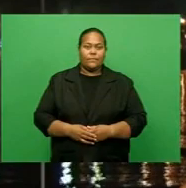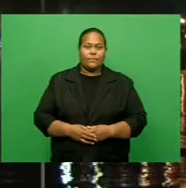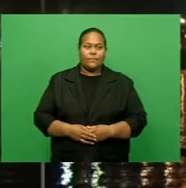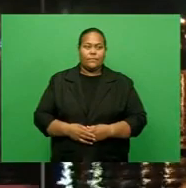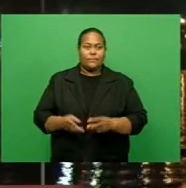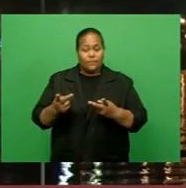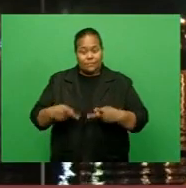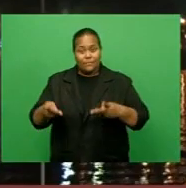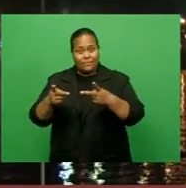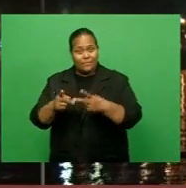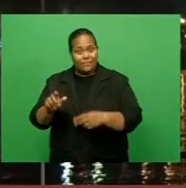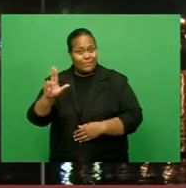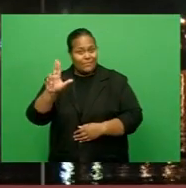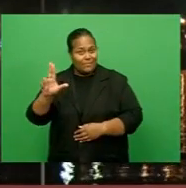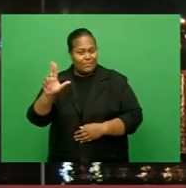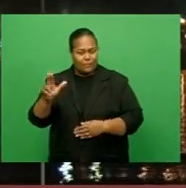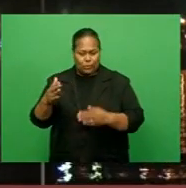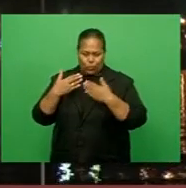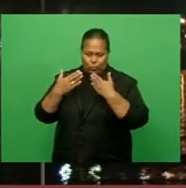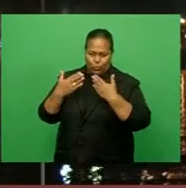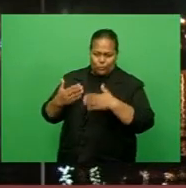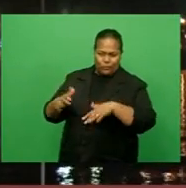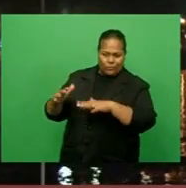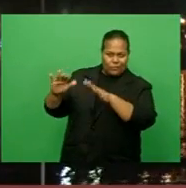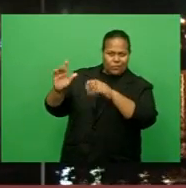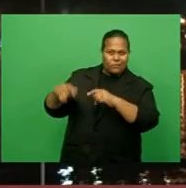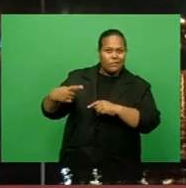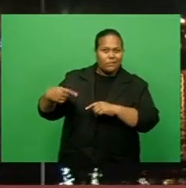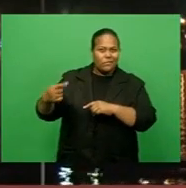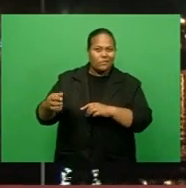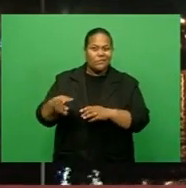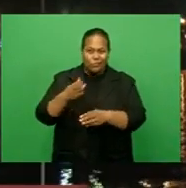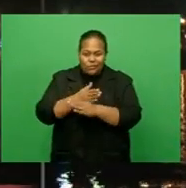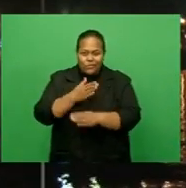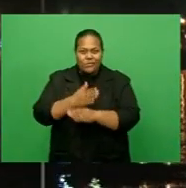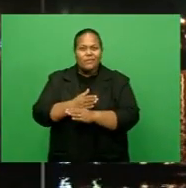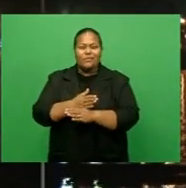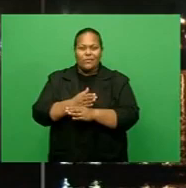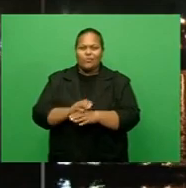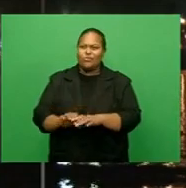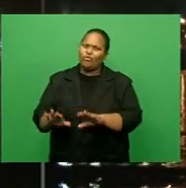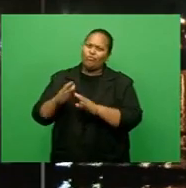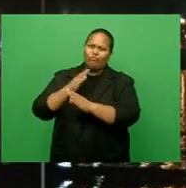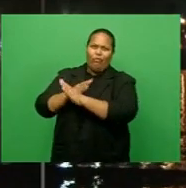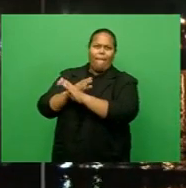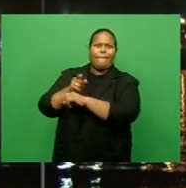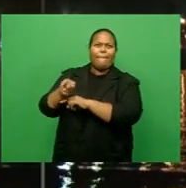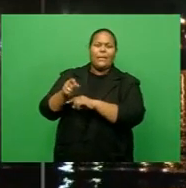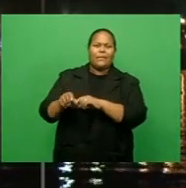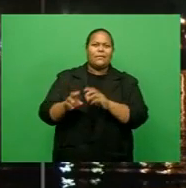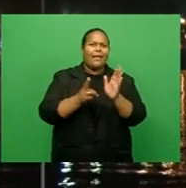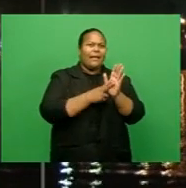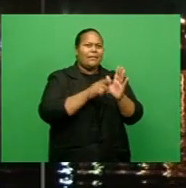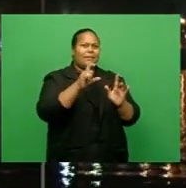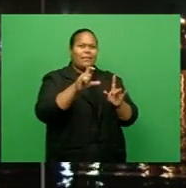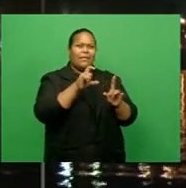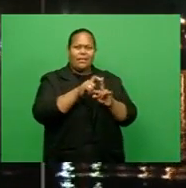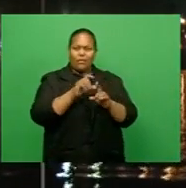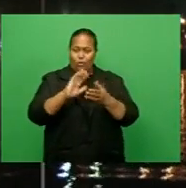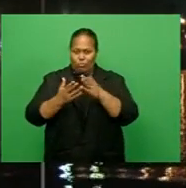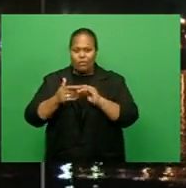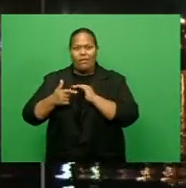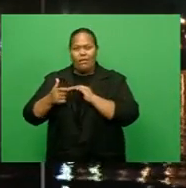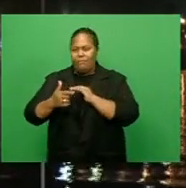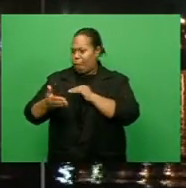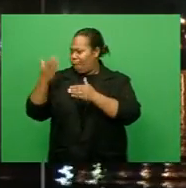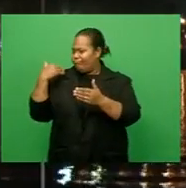The province of Laos has been commended for its continuous effort in combating communicable diseases at the community level in recent years. Health Minister